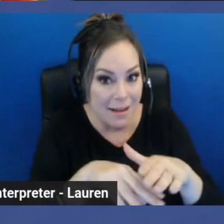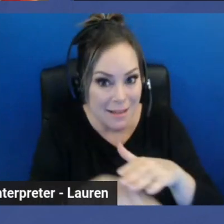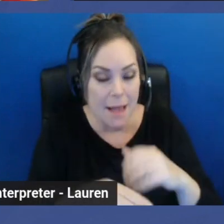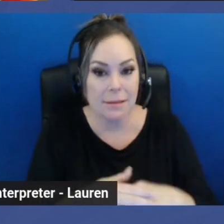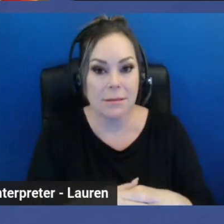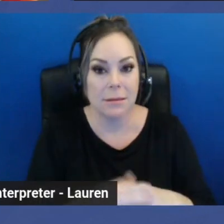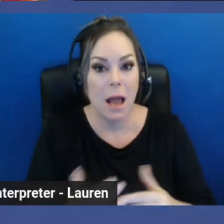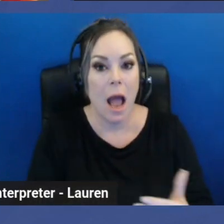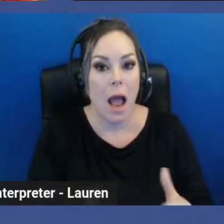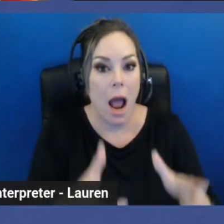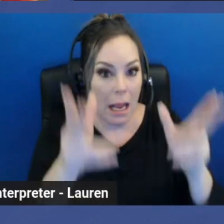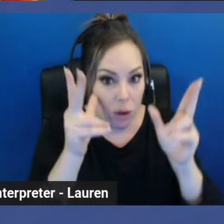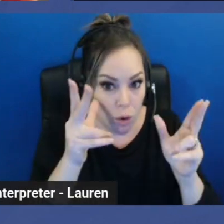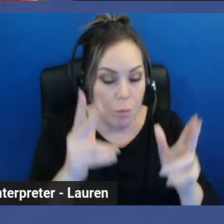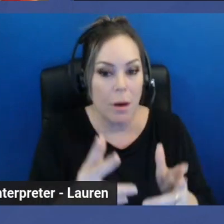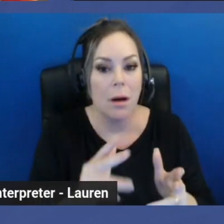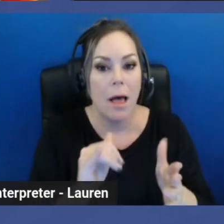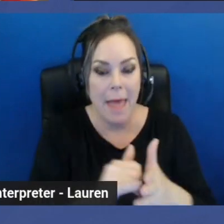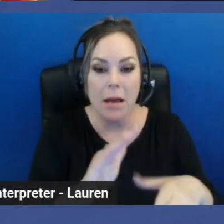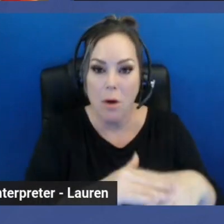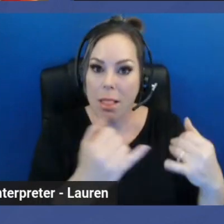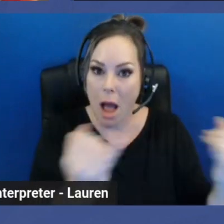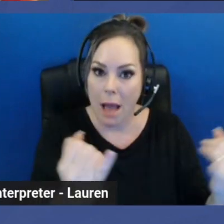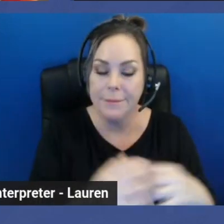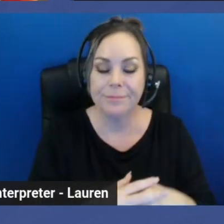and consume sexual expression online.